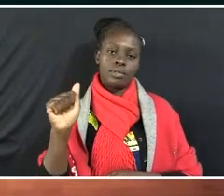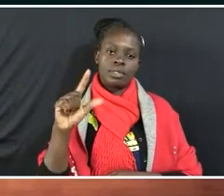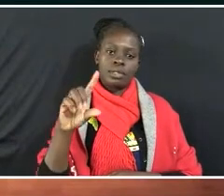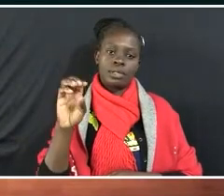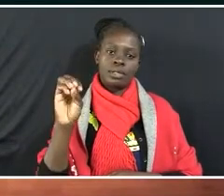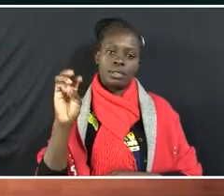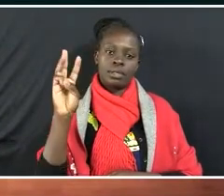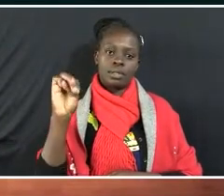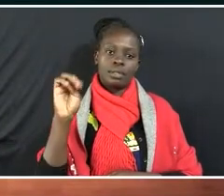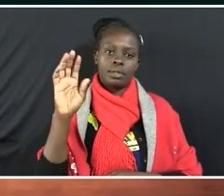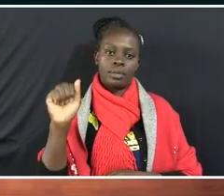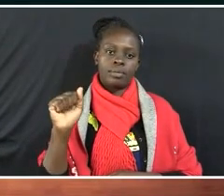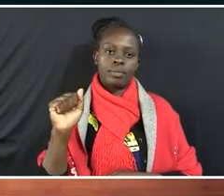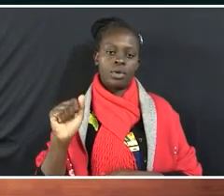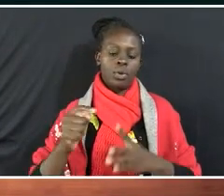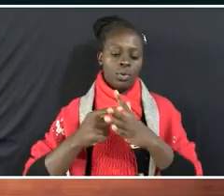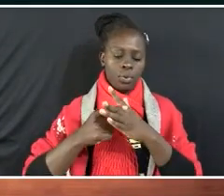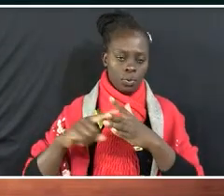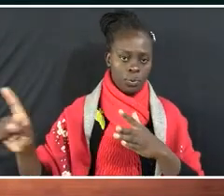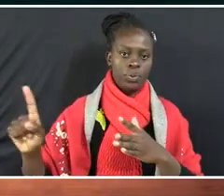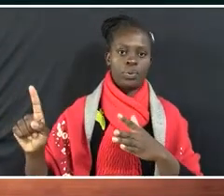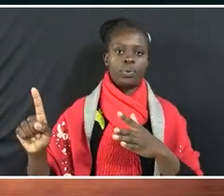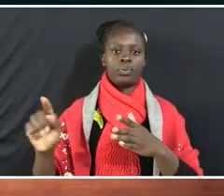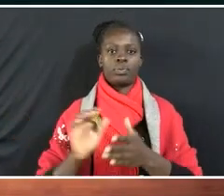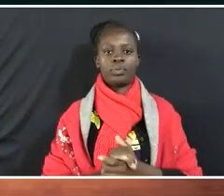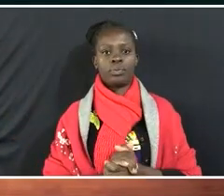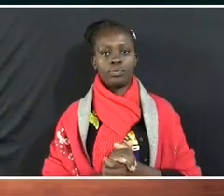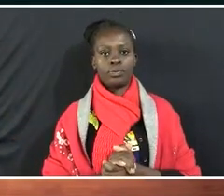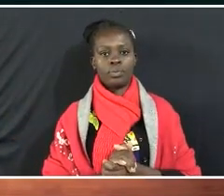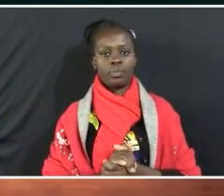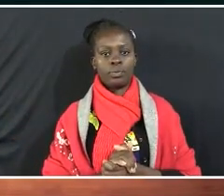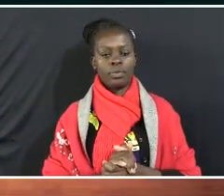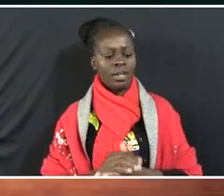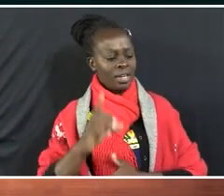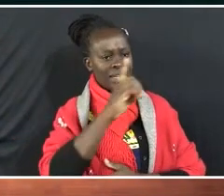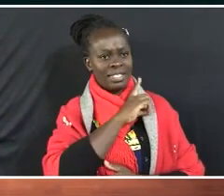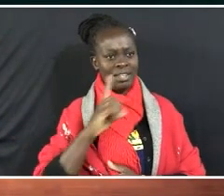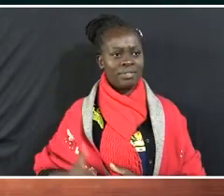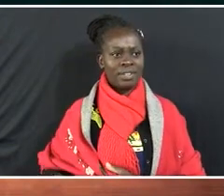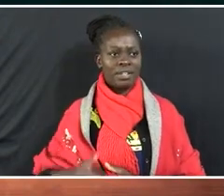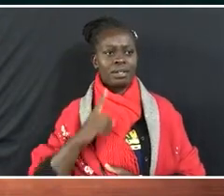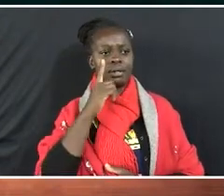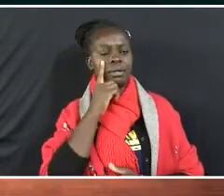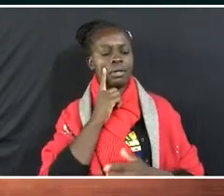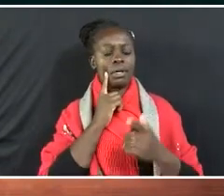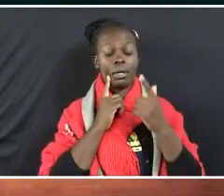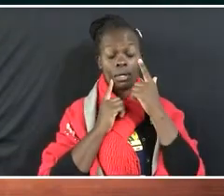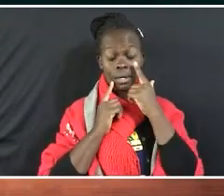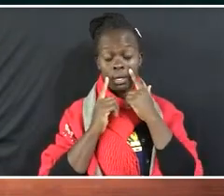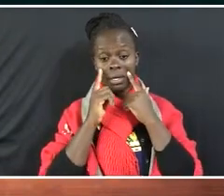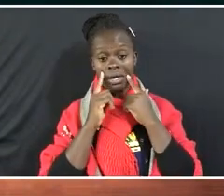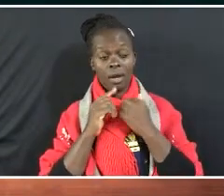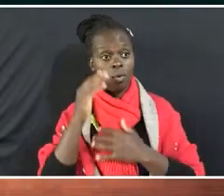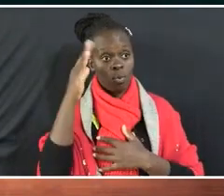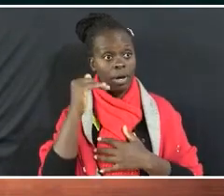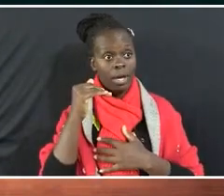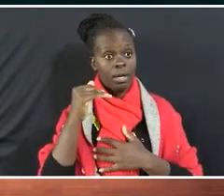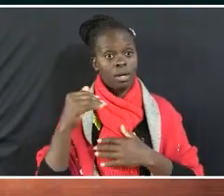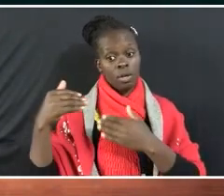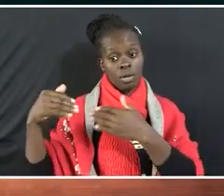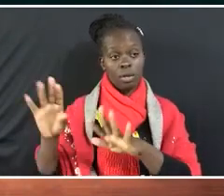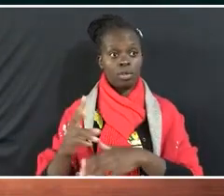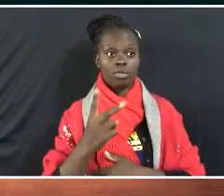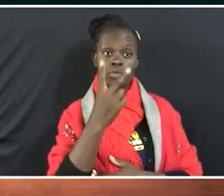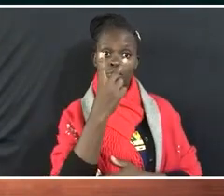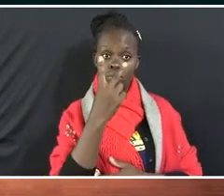Geshur. David mourned for his son every day. So Absalom fled and went to Geshur for